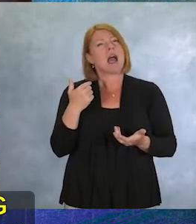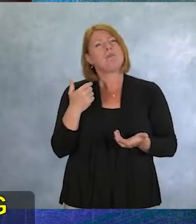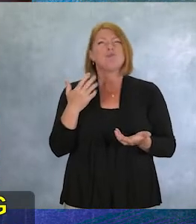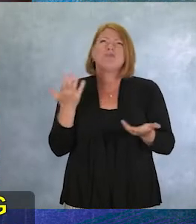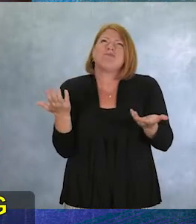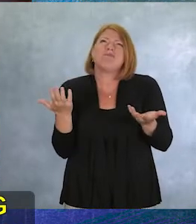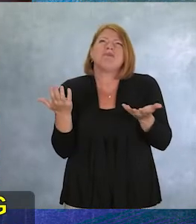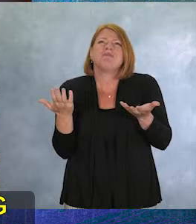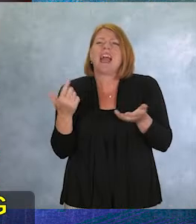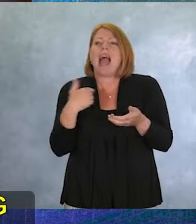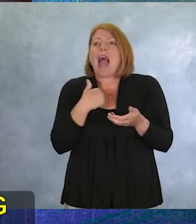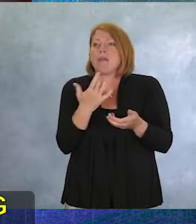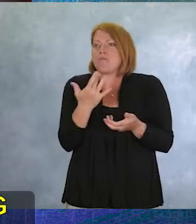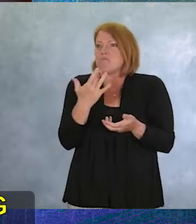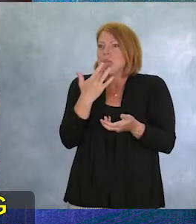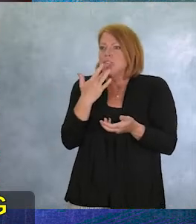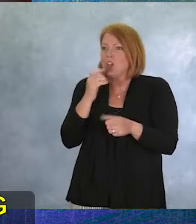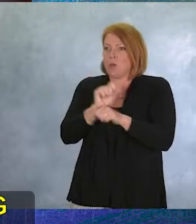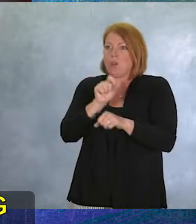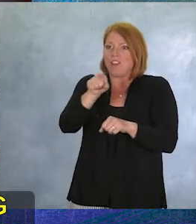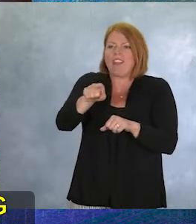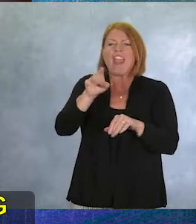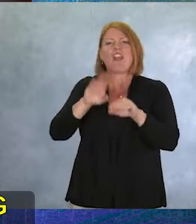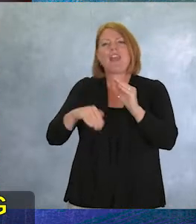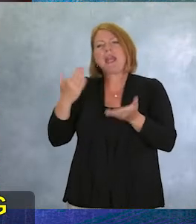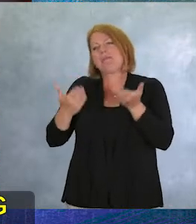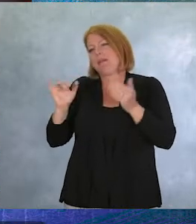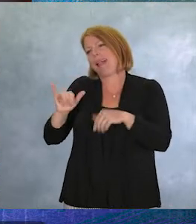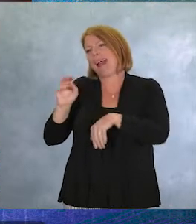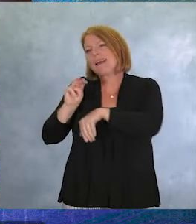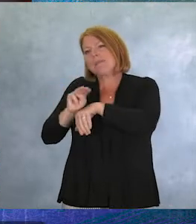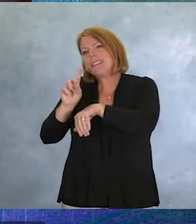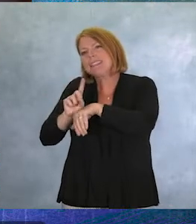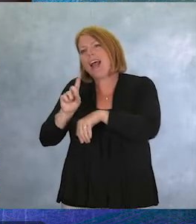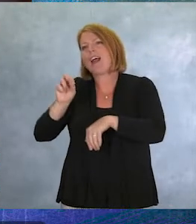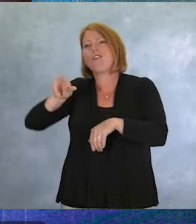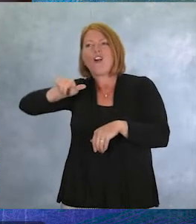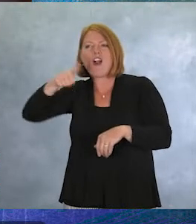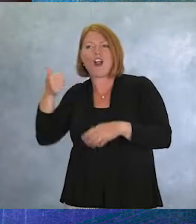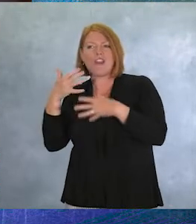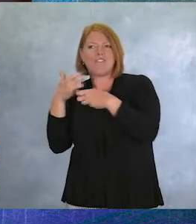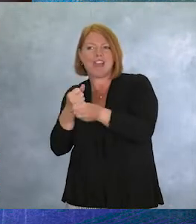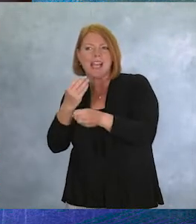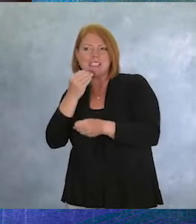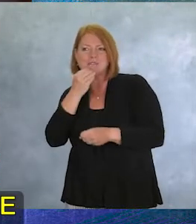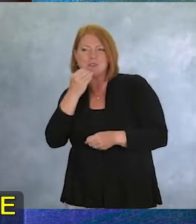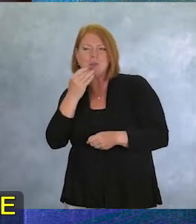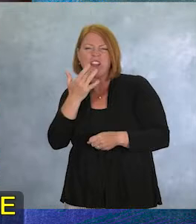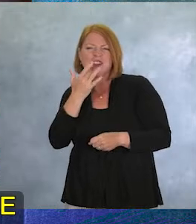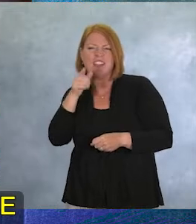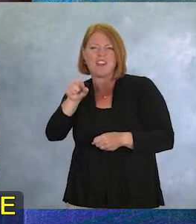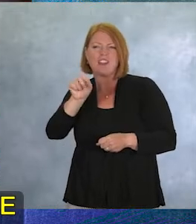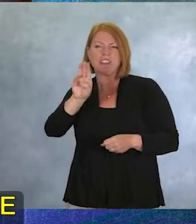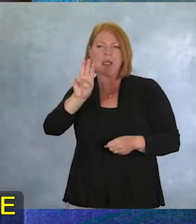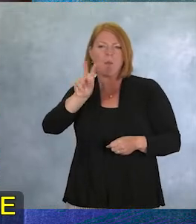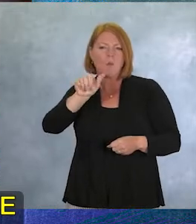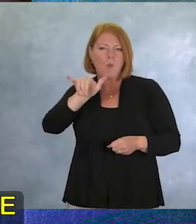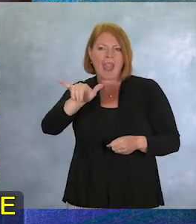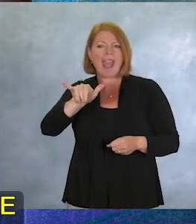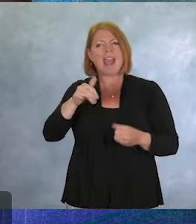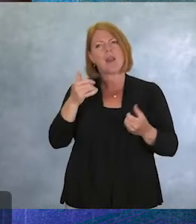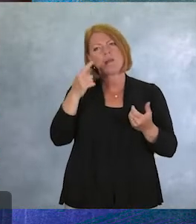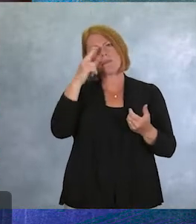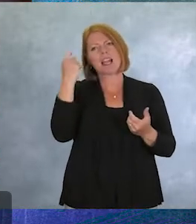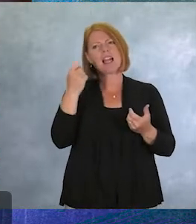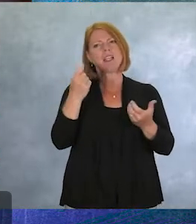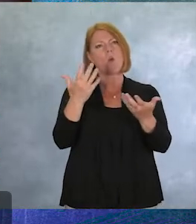would say I was preferring Subway versus McDonald's or another fast food place, because I'd still be able to go the